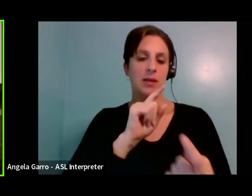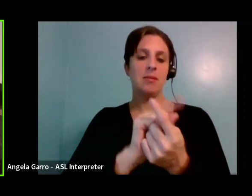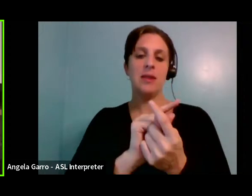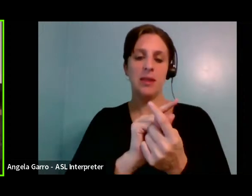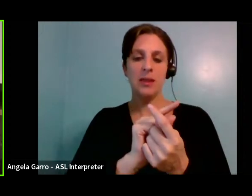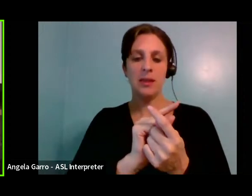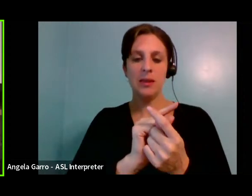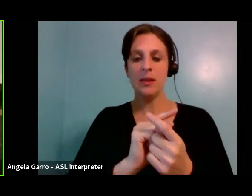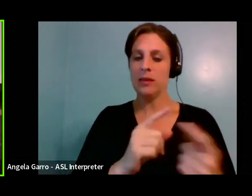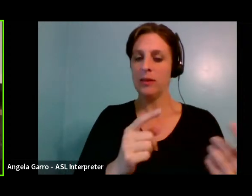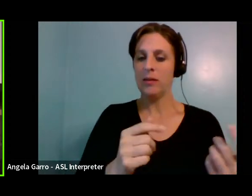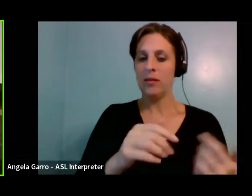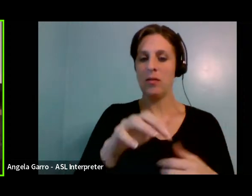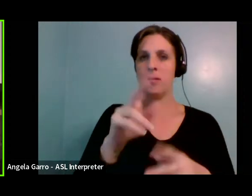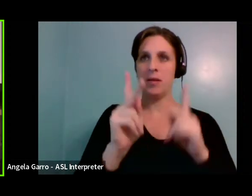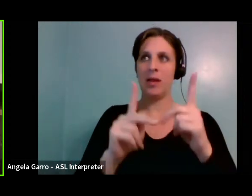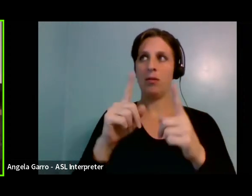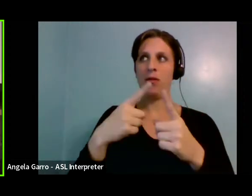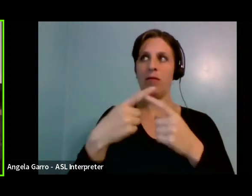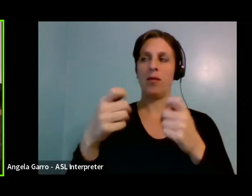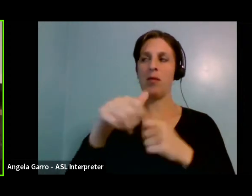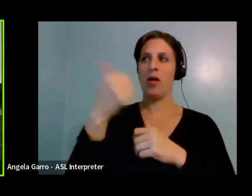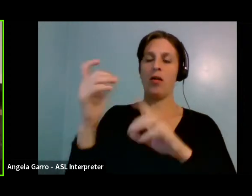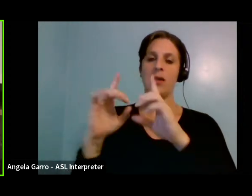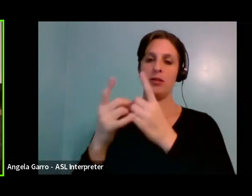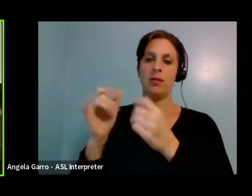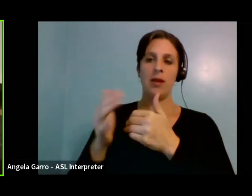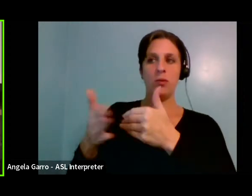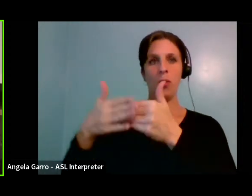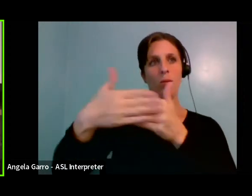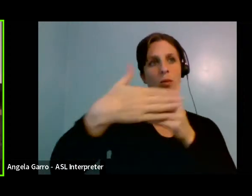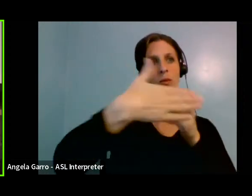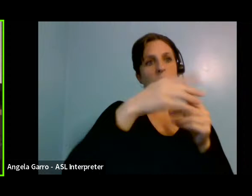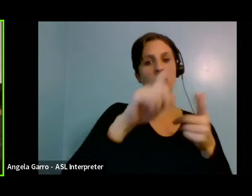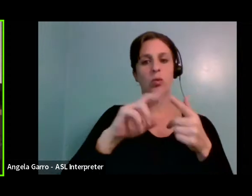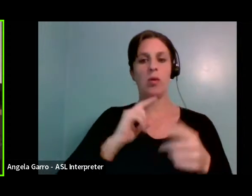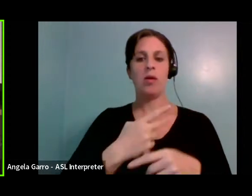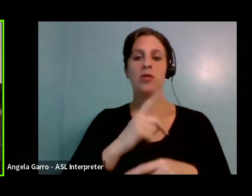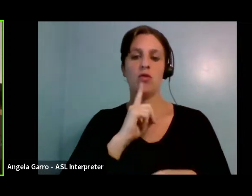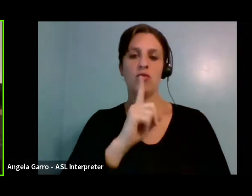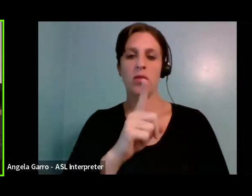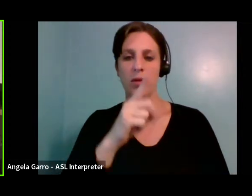districts that are close to us. So it was really fun.